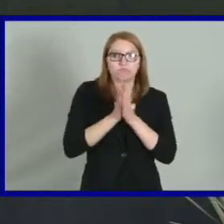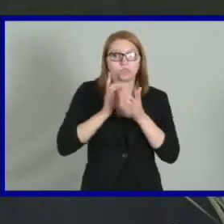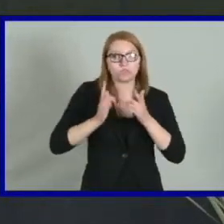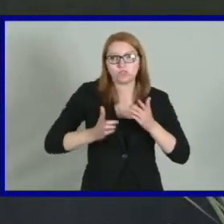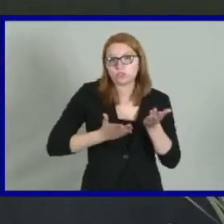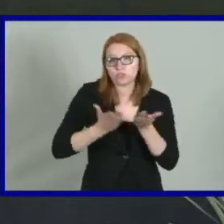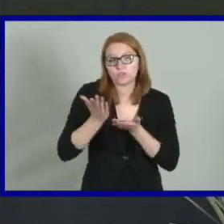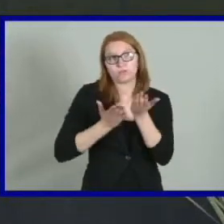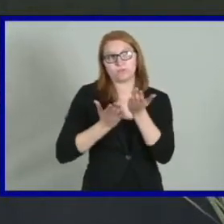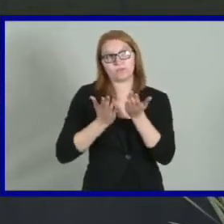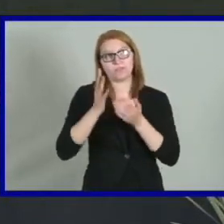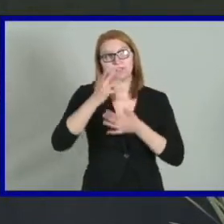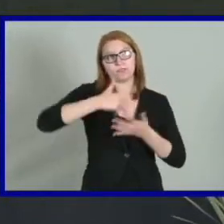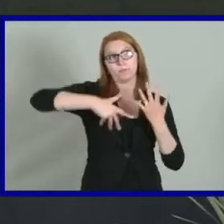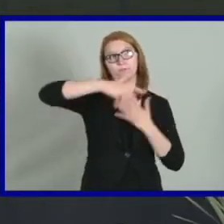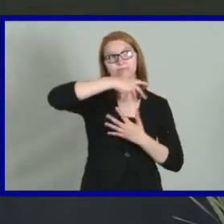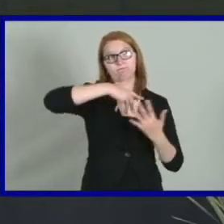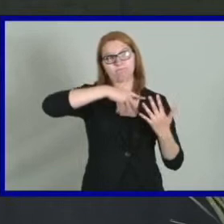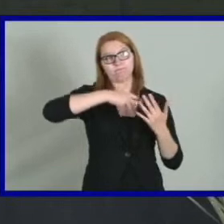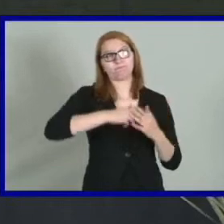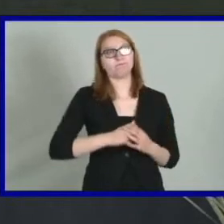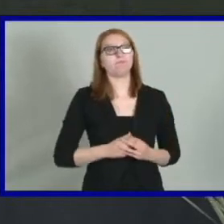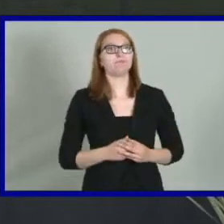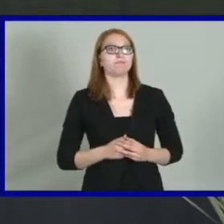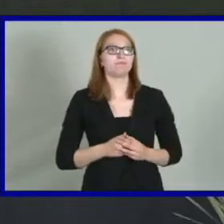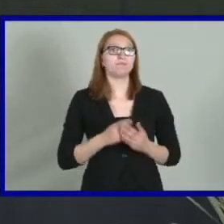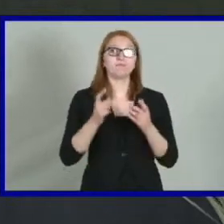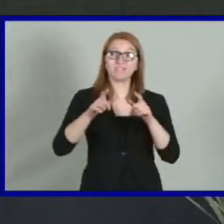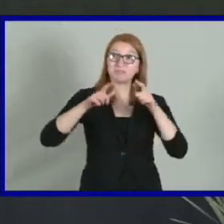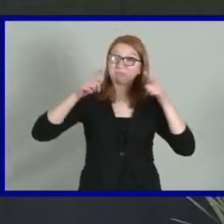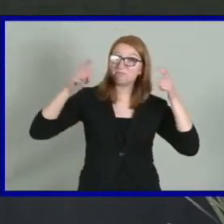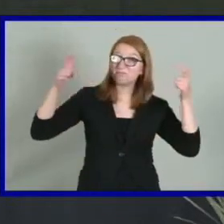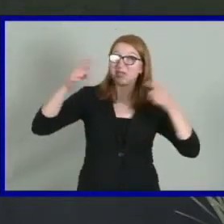Number eight, there's a big world out there. Go see it.